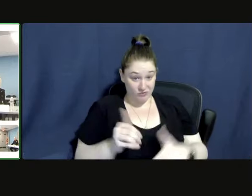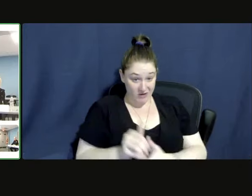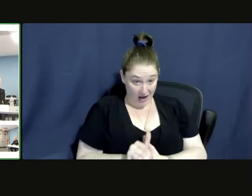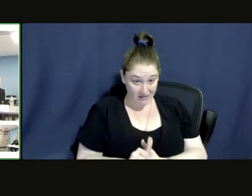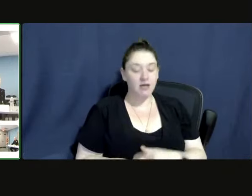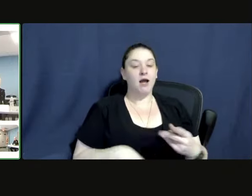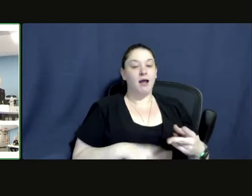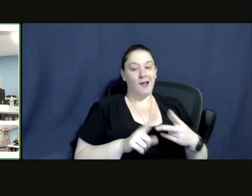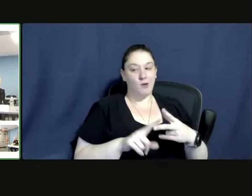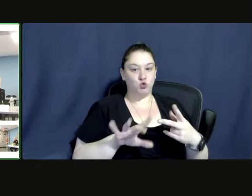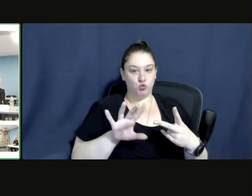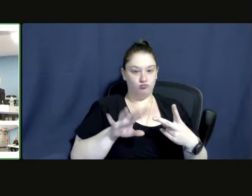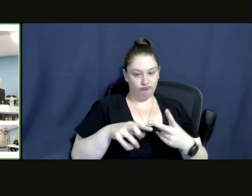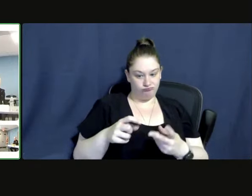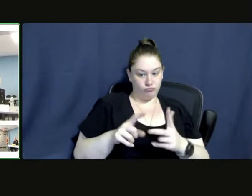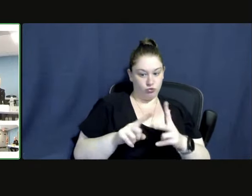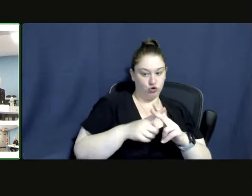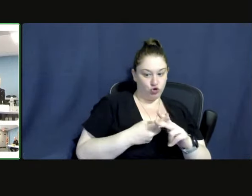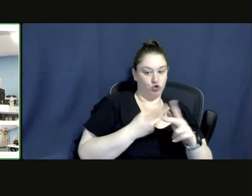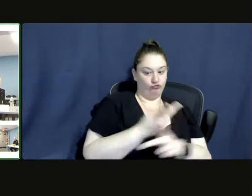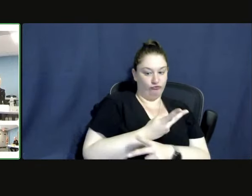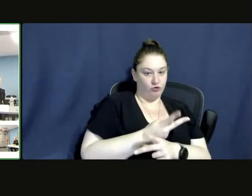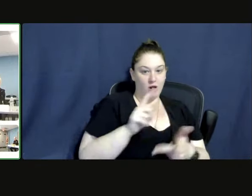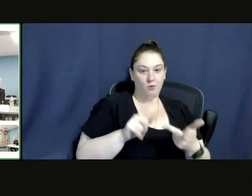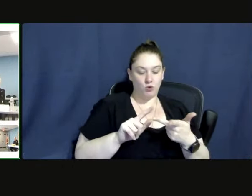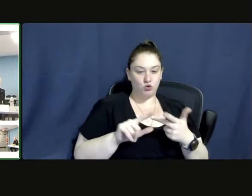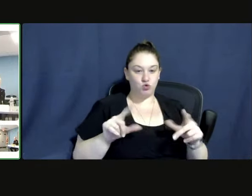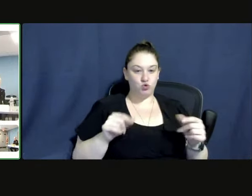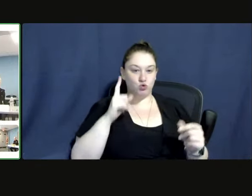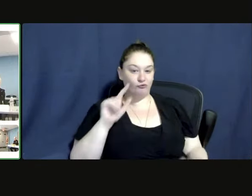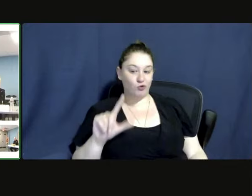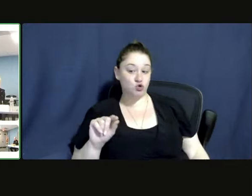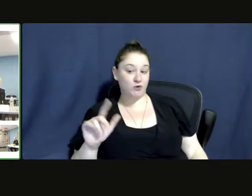in or before July 1st of